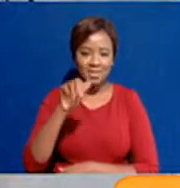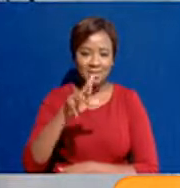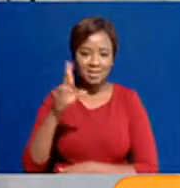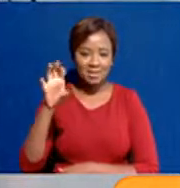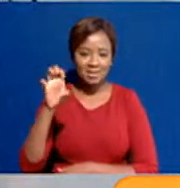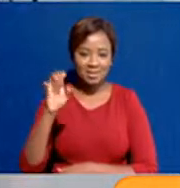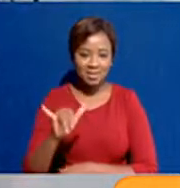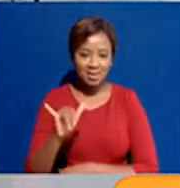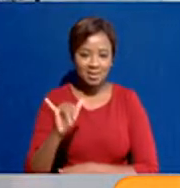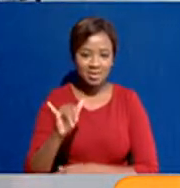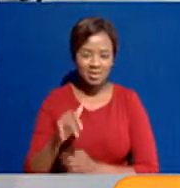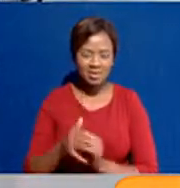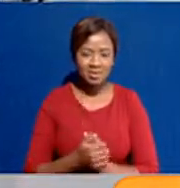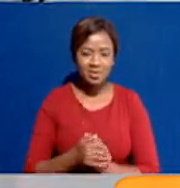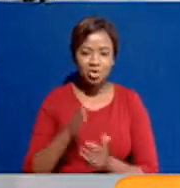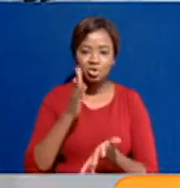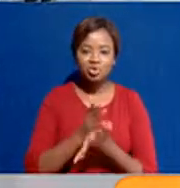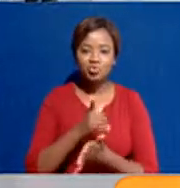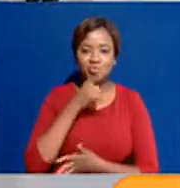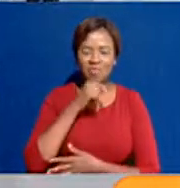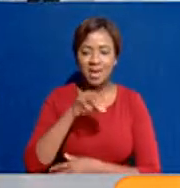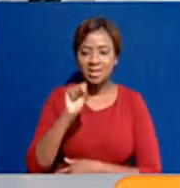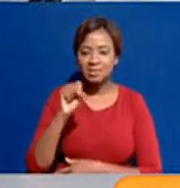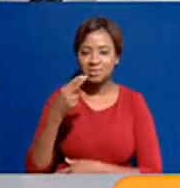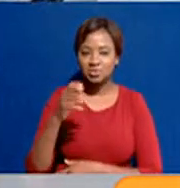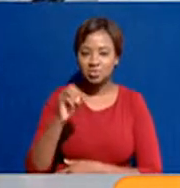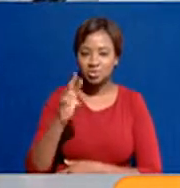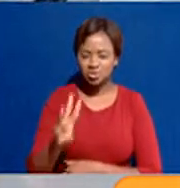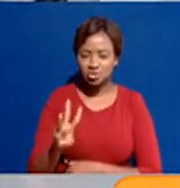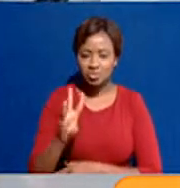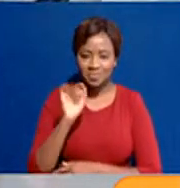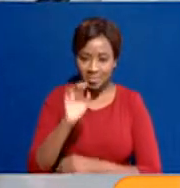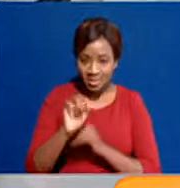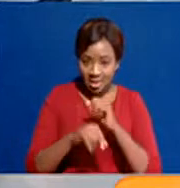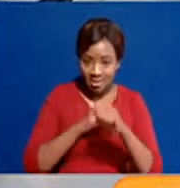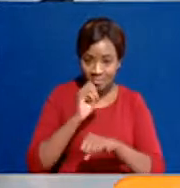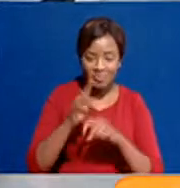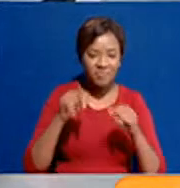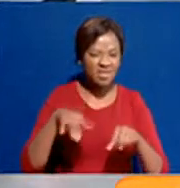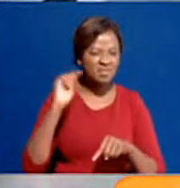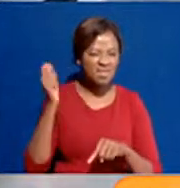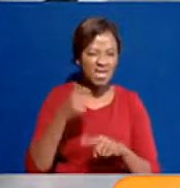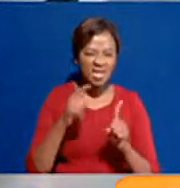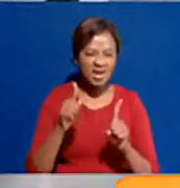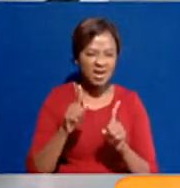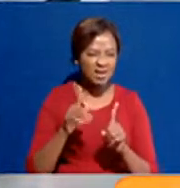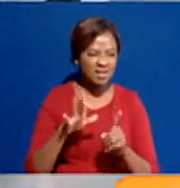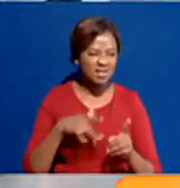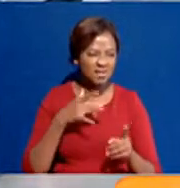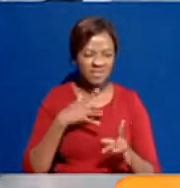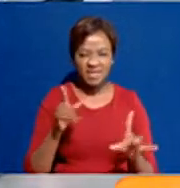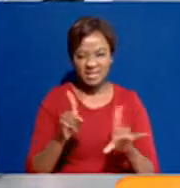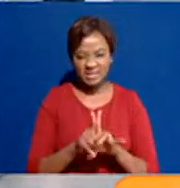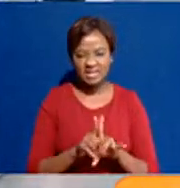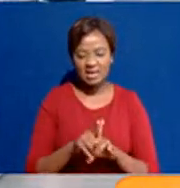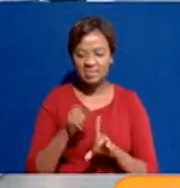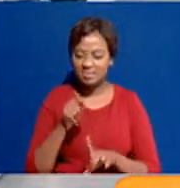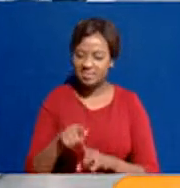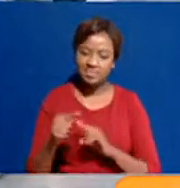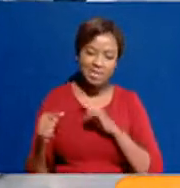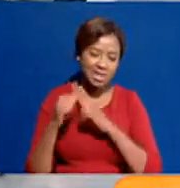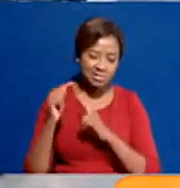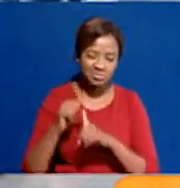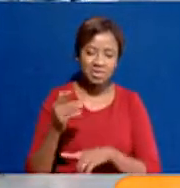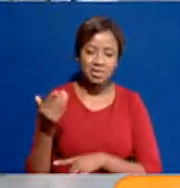of it. It's not The Truman Show. Yes. Yeah. And sometimes with Kenya, it feels that way, right? Like we've been here before. Mm-hmm.